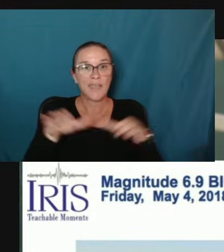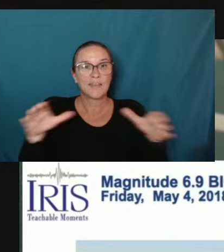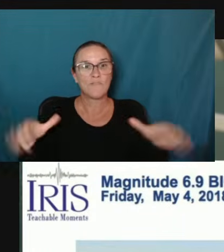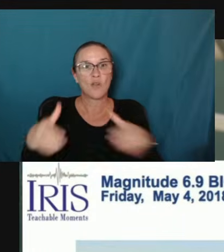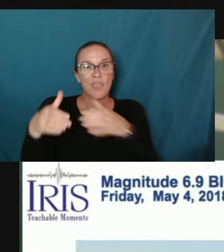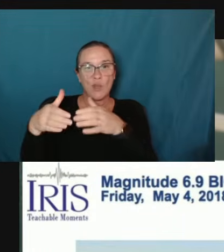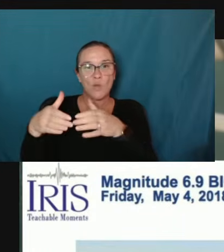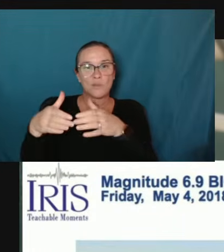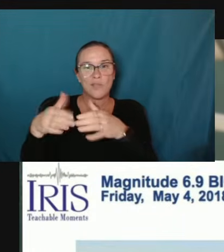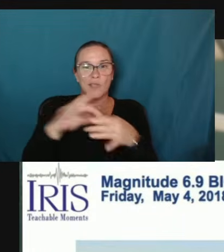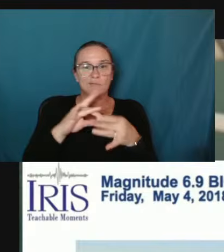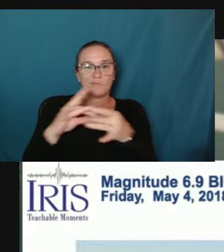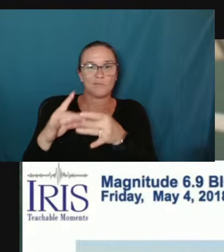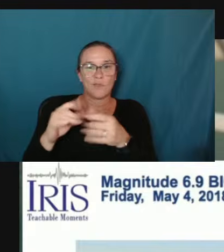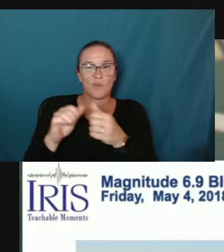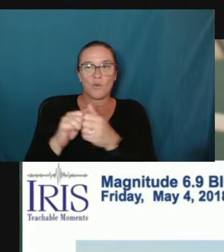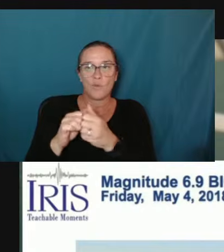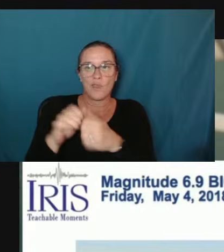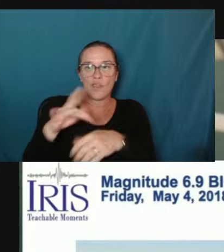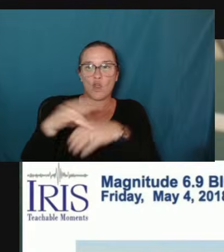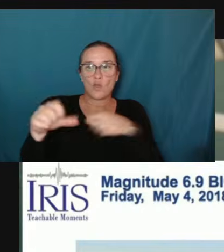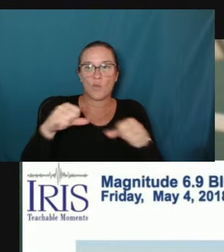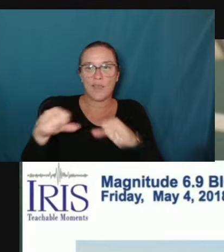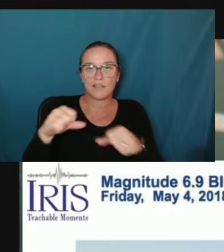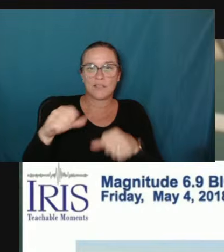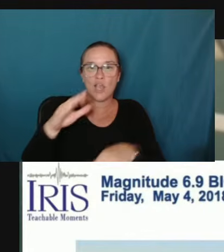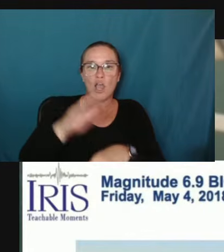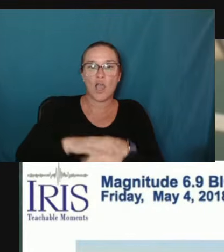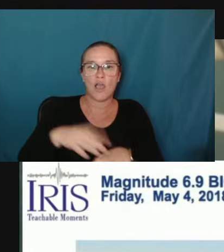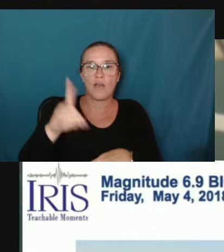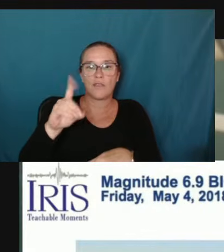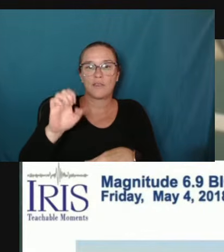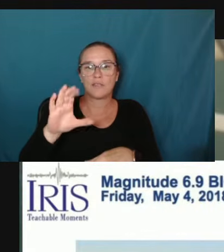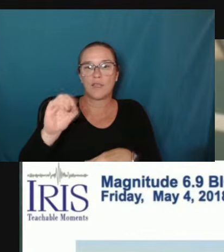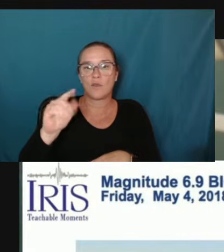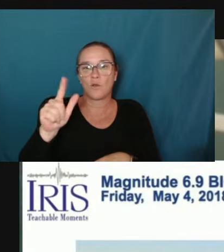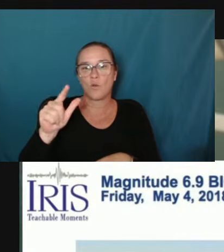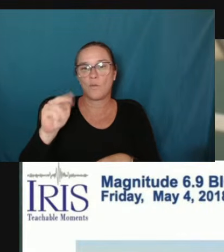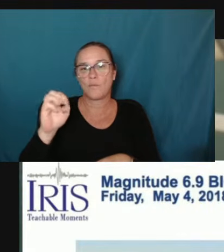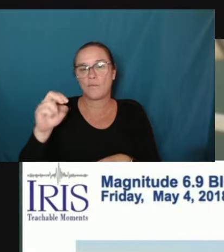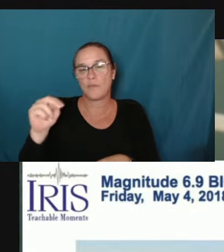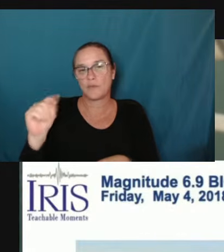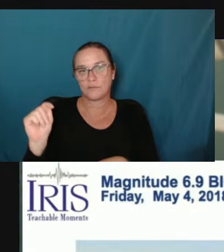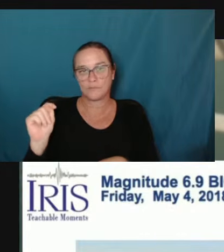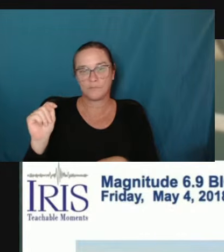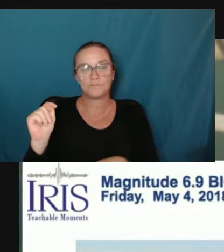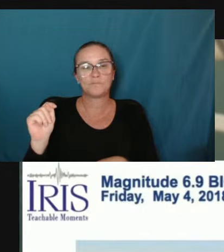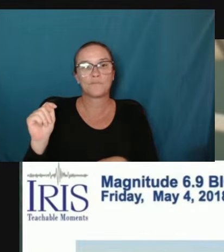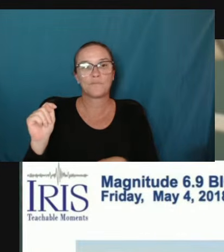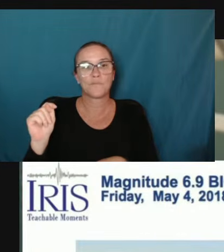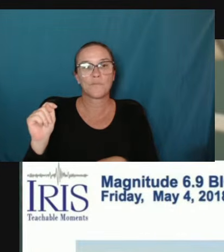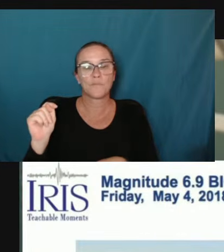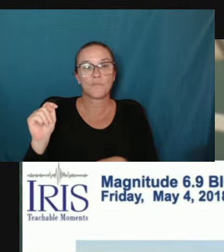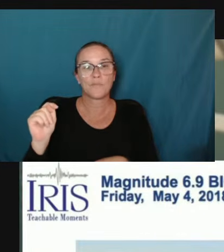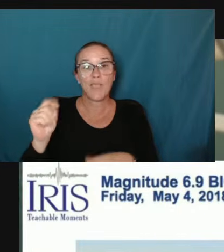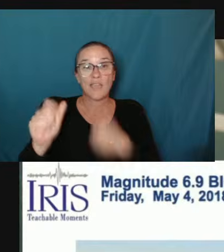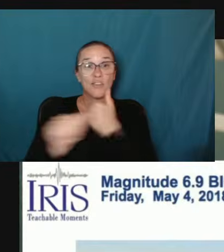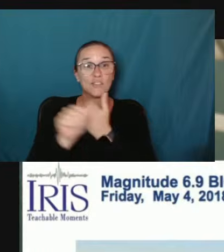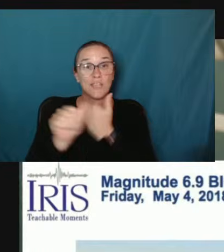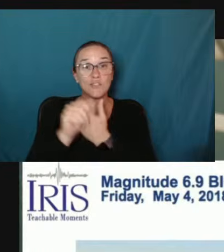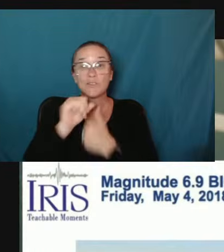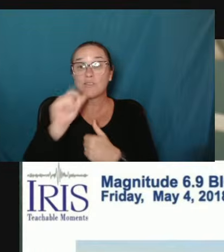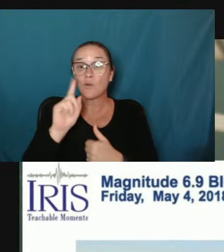associated with massive earthquakes along the décollement. And they're particularly dangerous not just because of